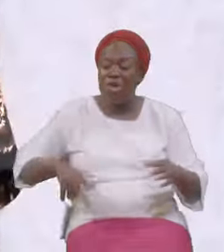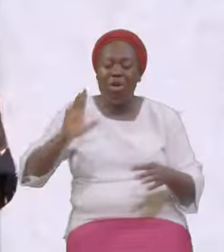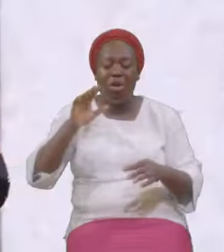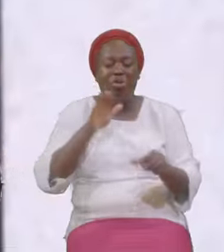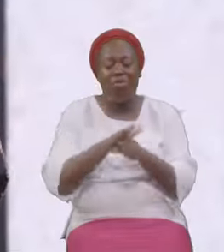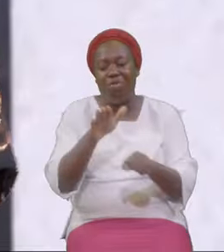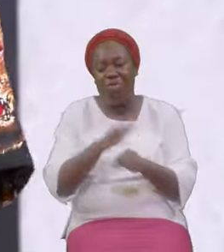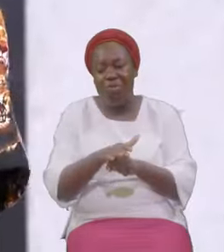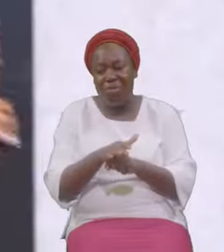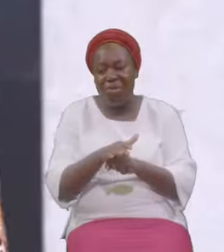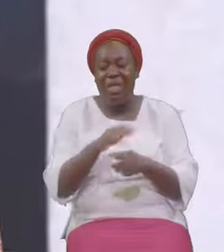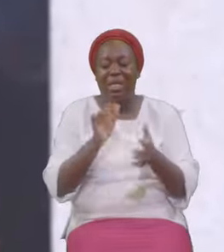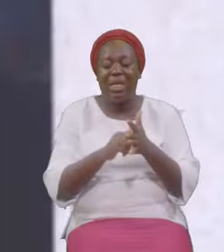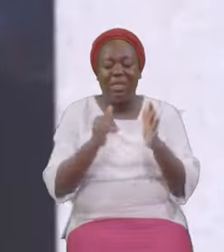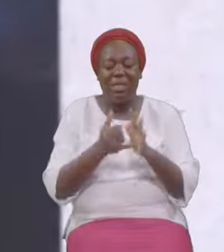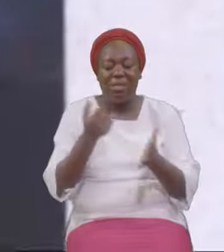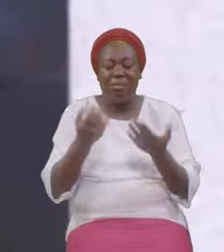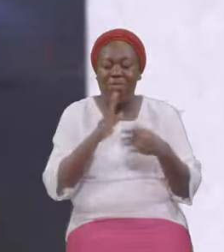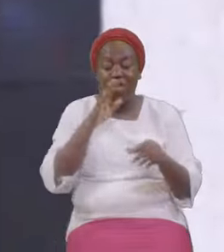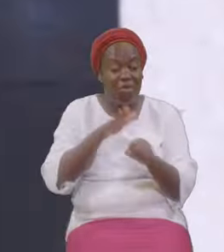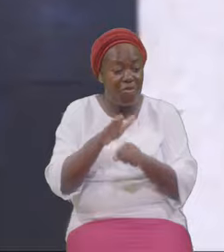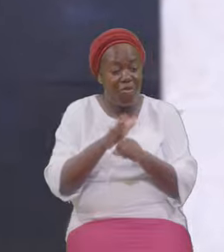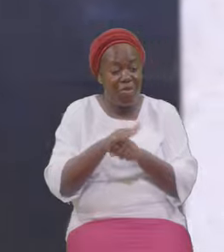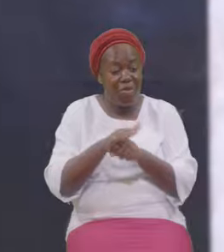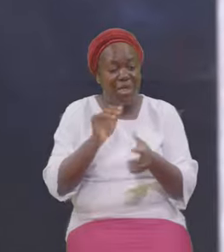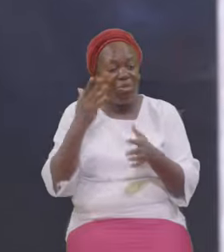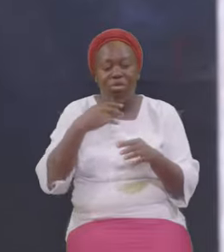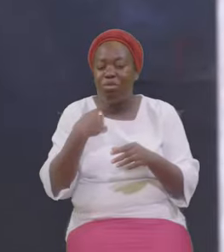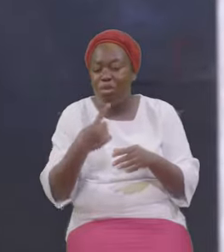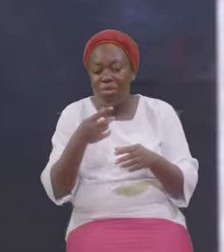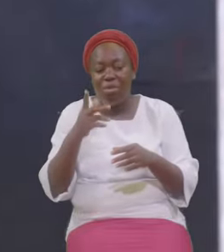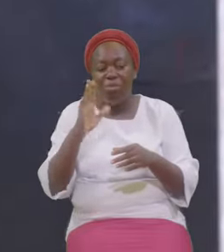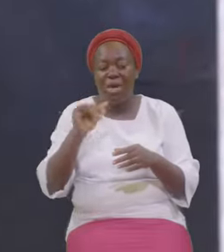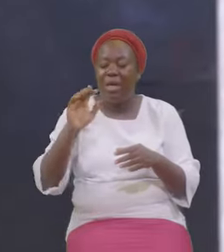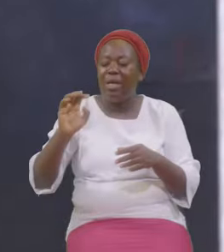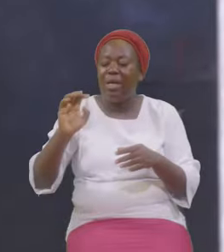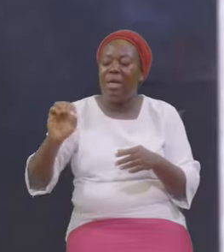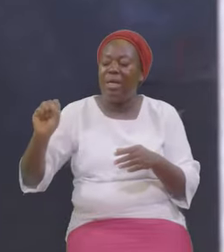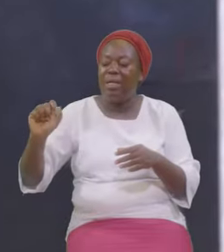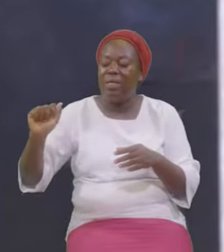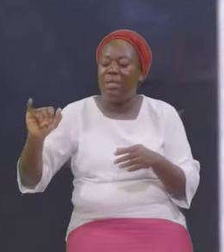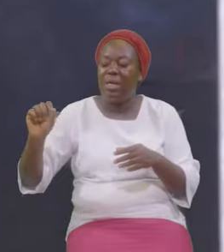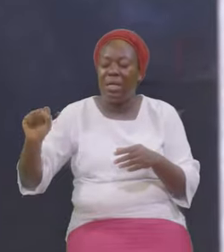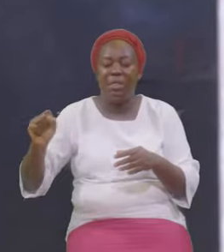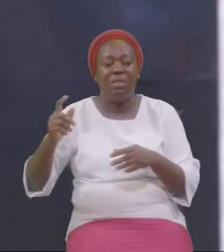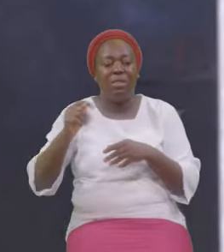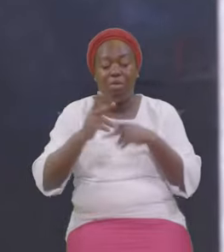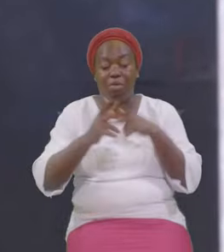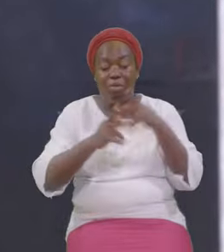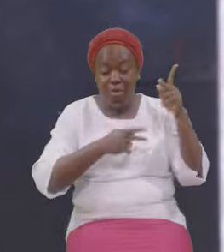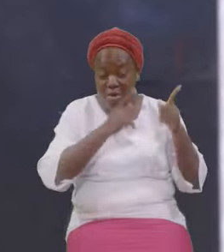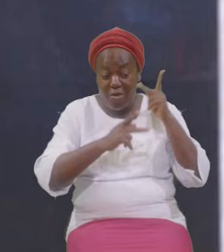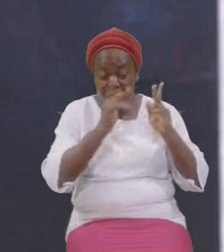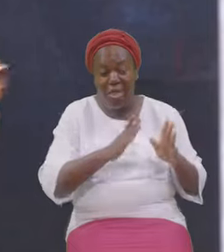be fulfilled, which was spoken by Isaiah the prophet, saying, himself